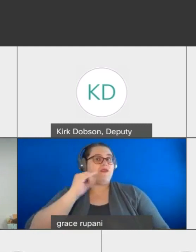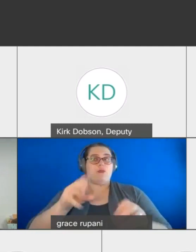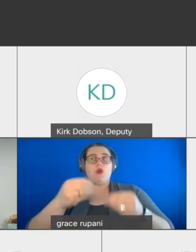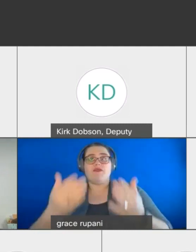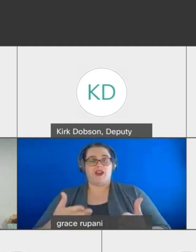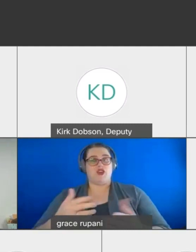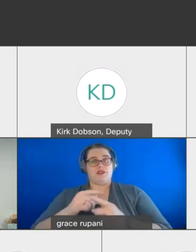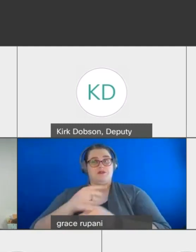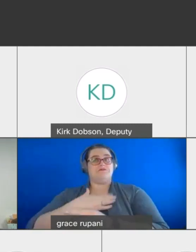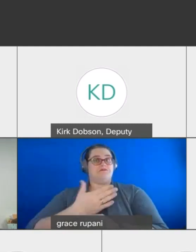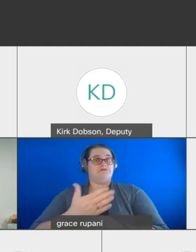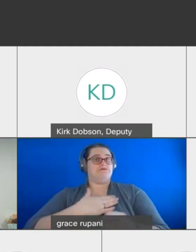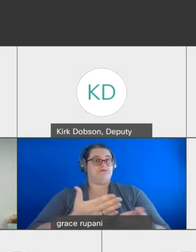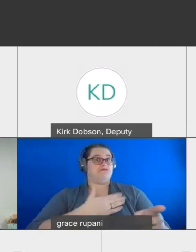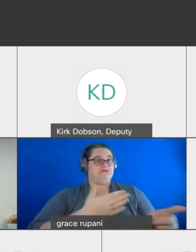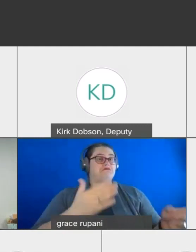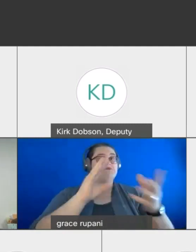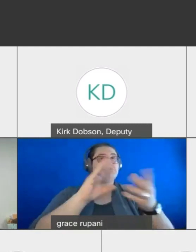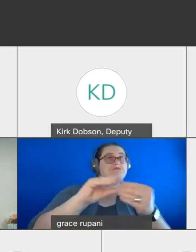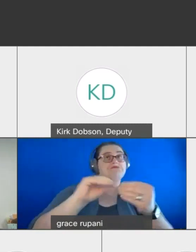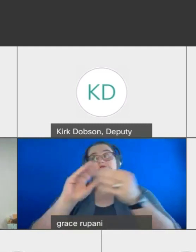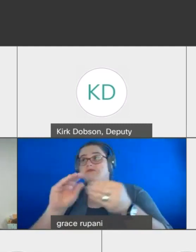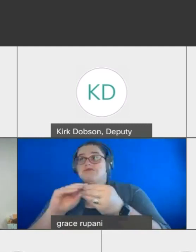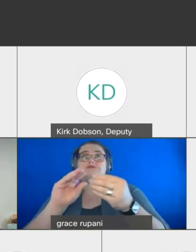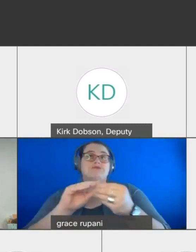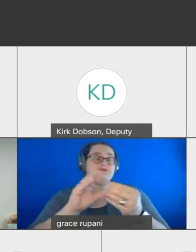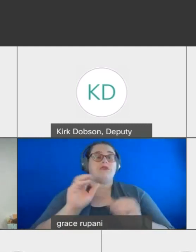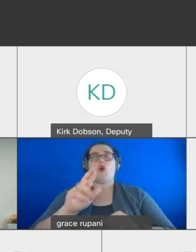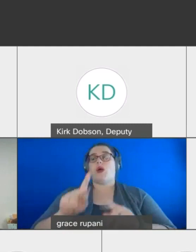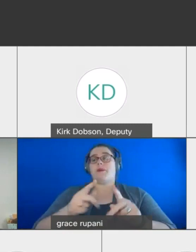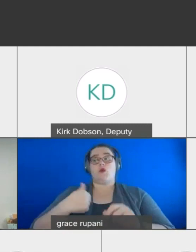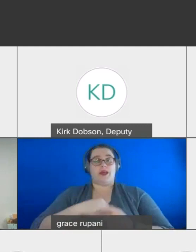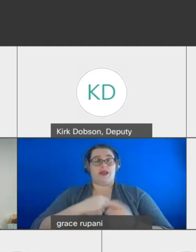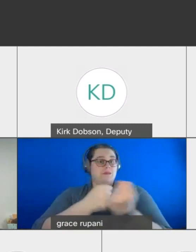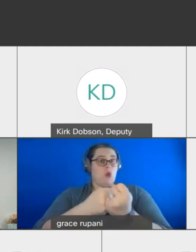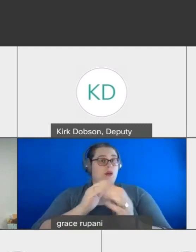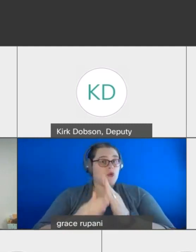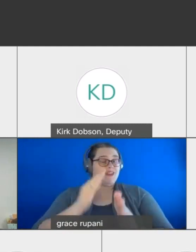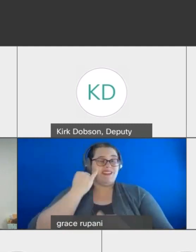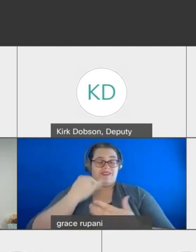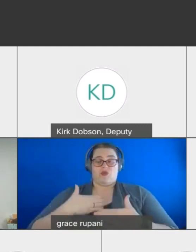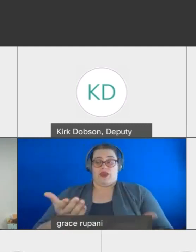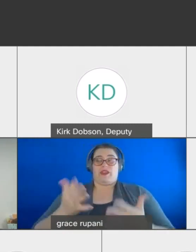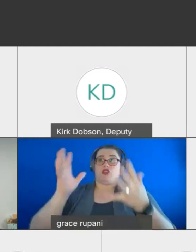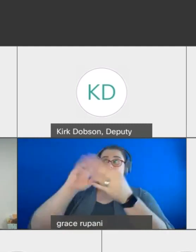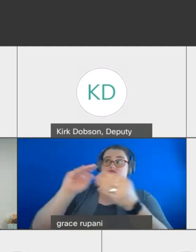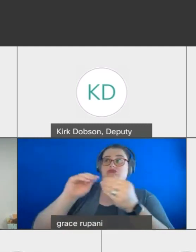the experiences of people we support in the community. Um, and how can we um, sort of organize